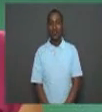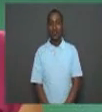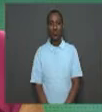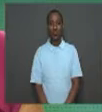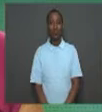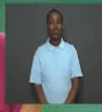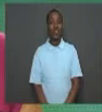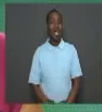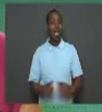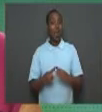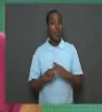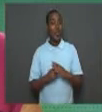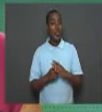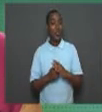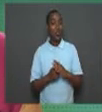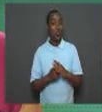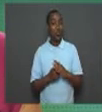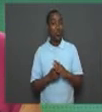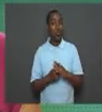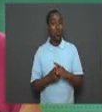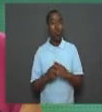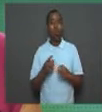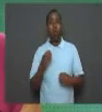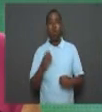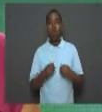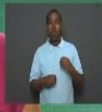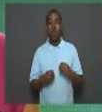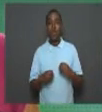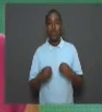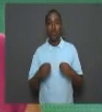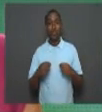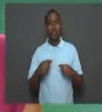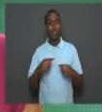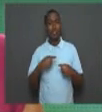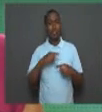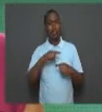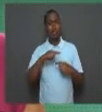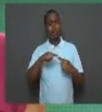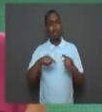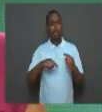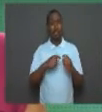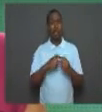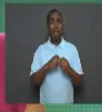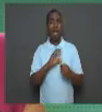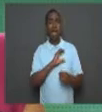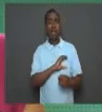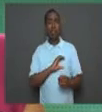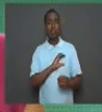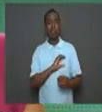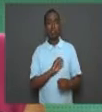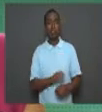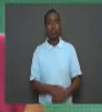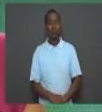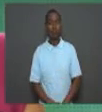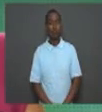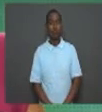We begin by sorting organisms based on general characteristics, such as whether